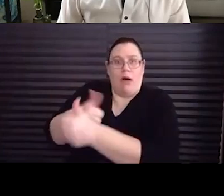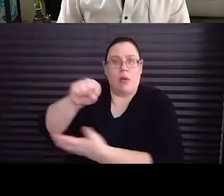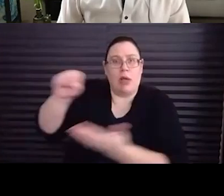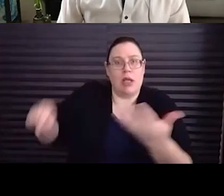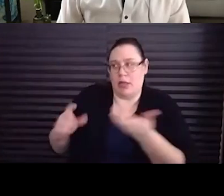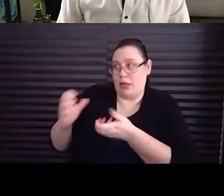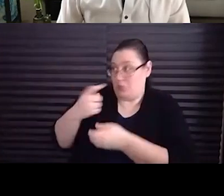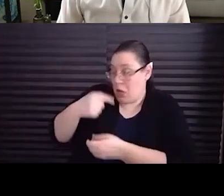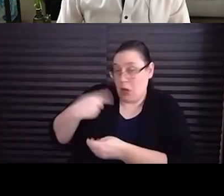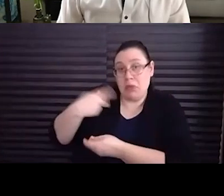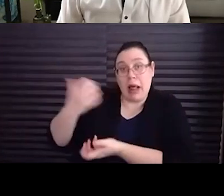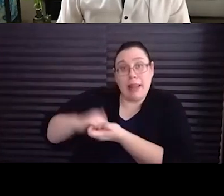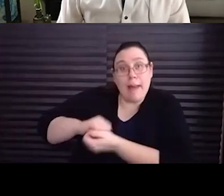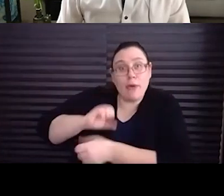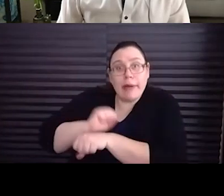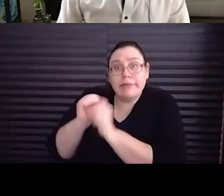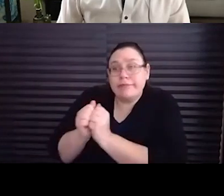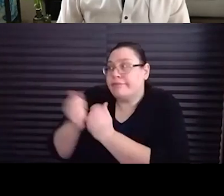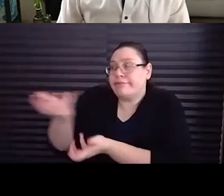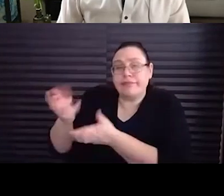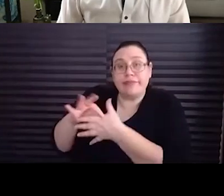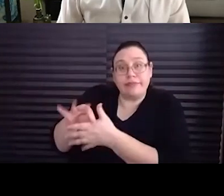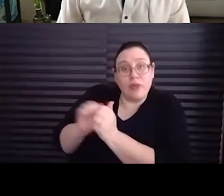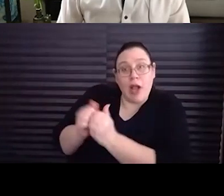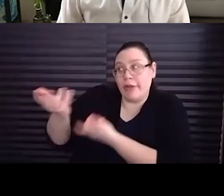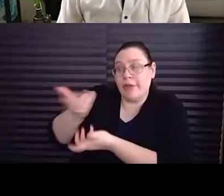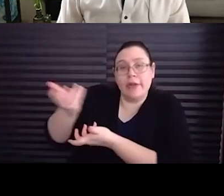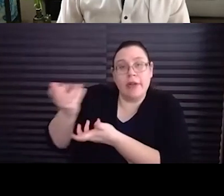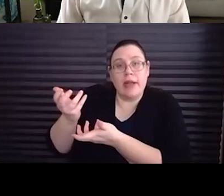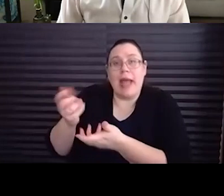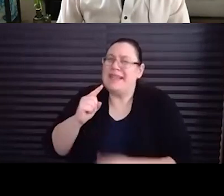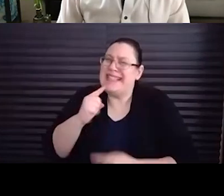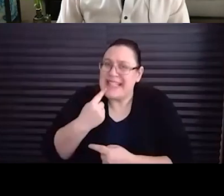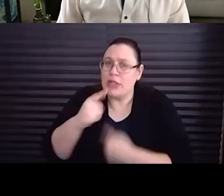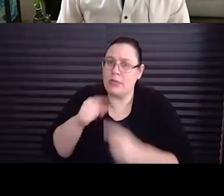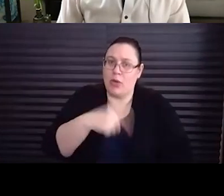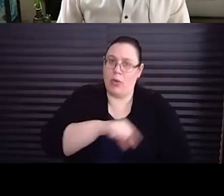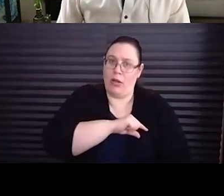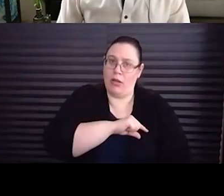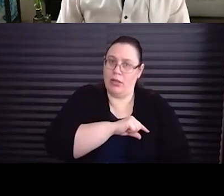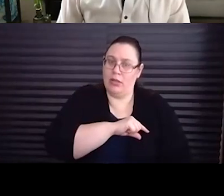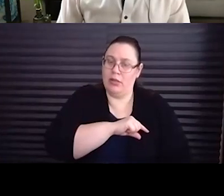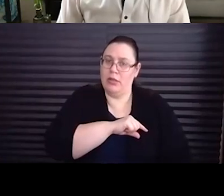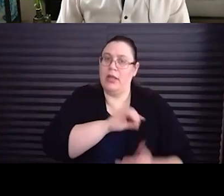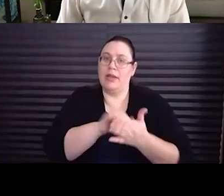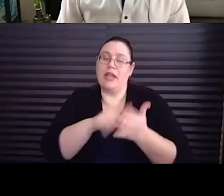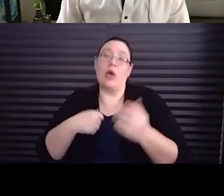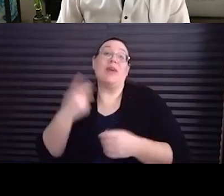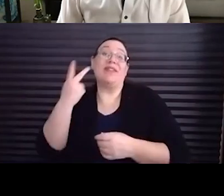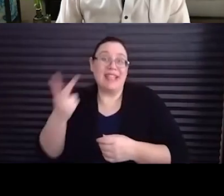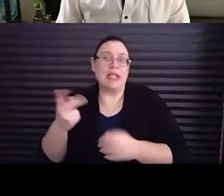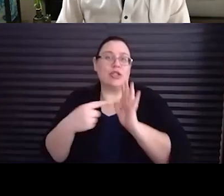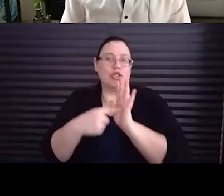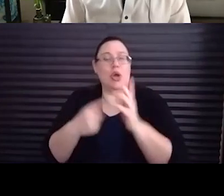collaborations together, content together, and then really taking that quality very seriously has been what we've seen to be the distinguishing